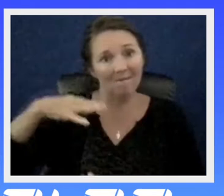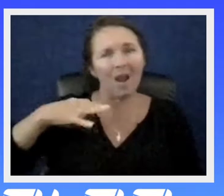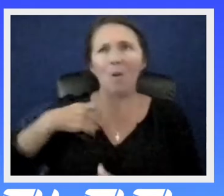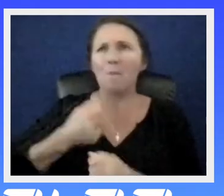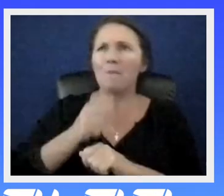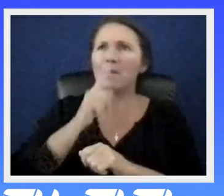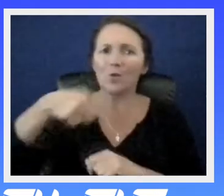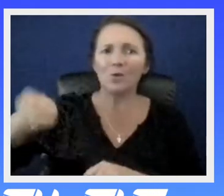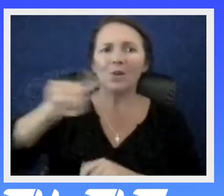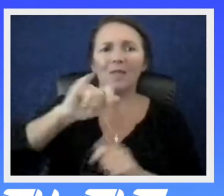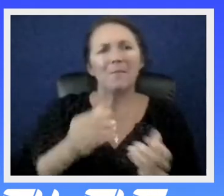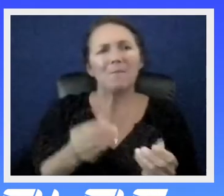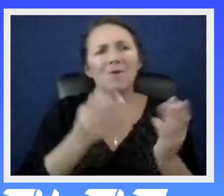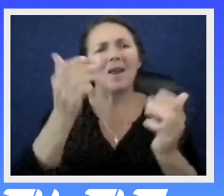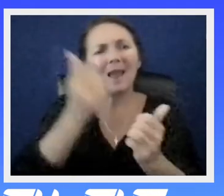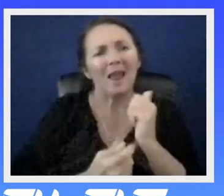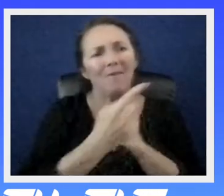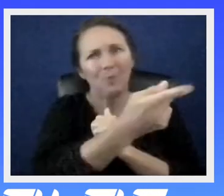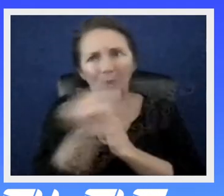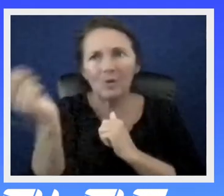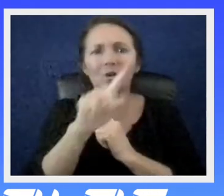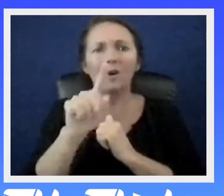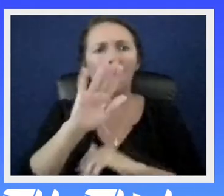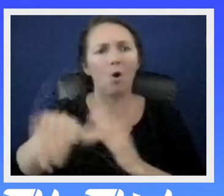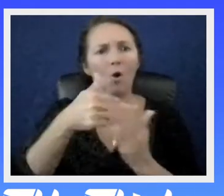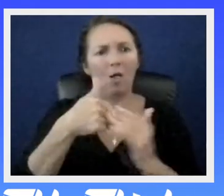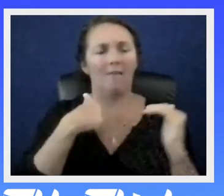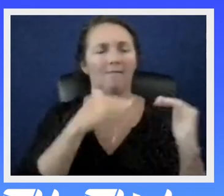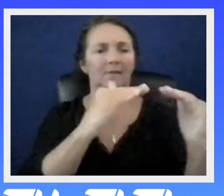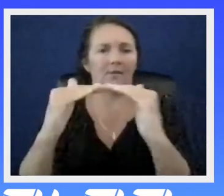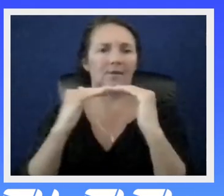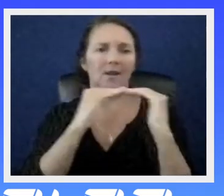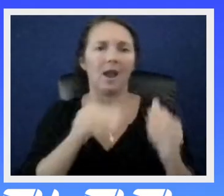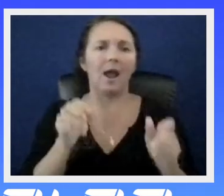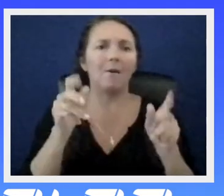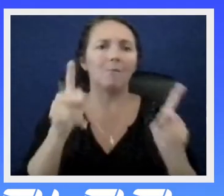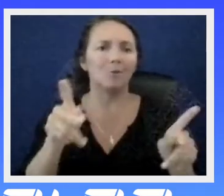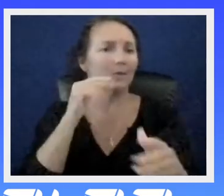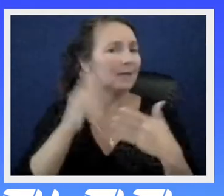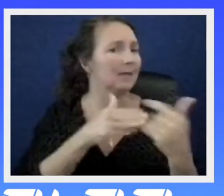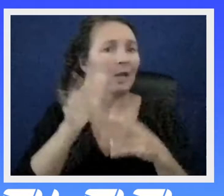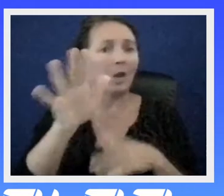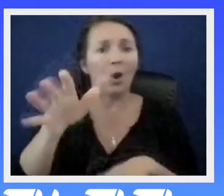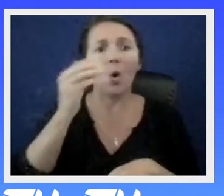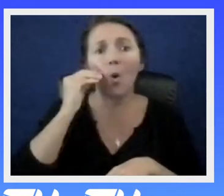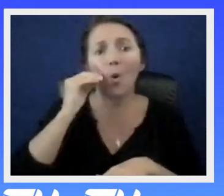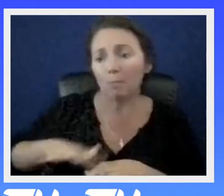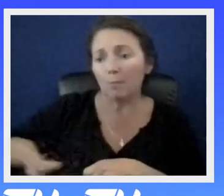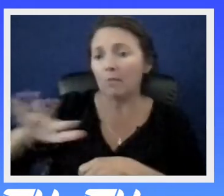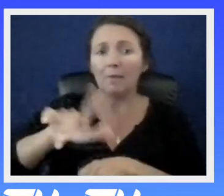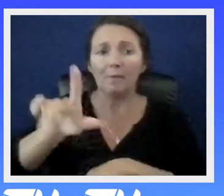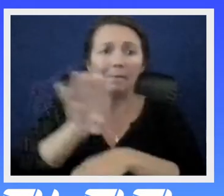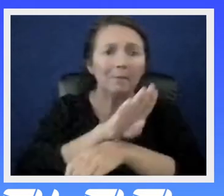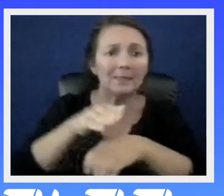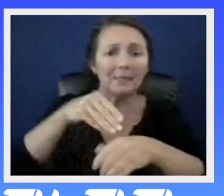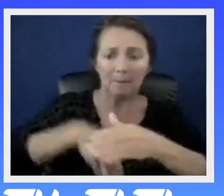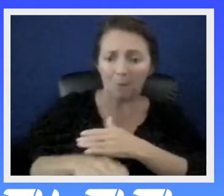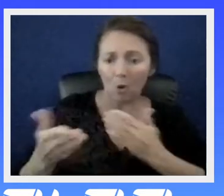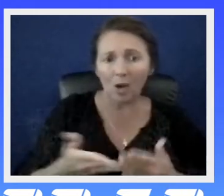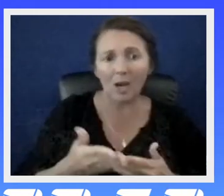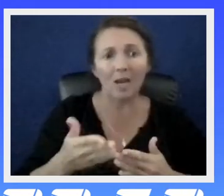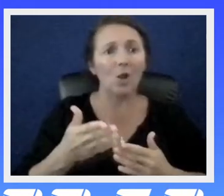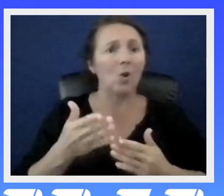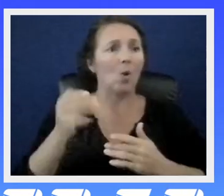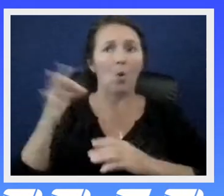provides everyone opportunity and equitable opportunity, regardless of their neighborhood, their industry, whether they're born here, native born, or they got